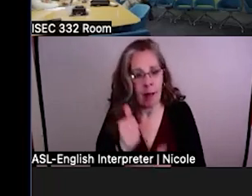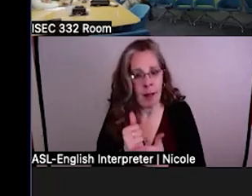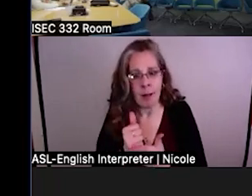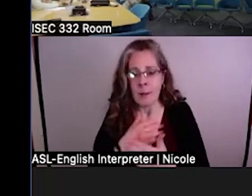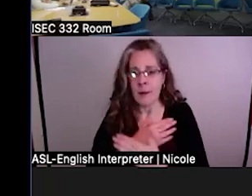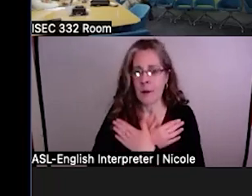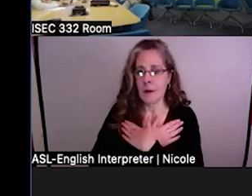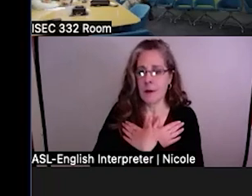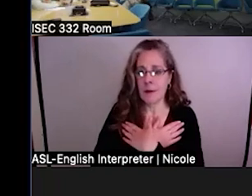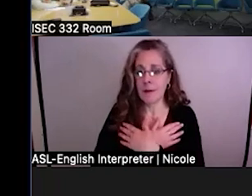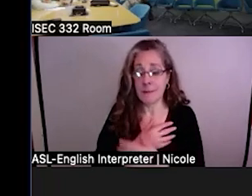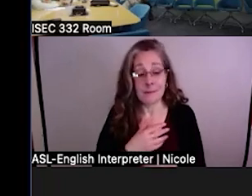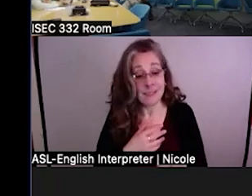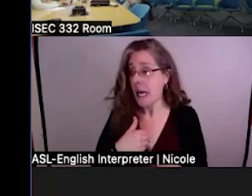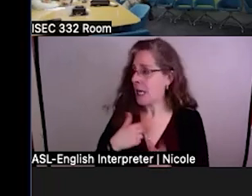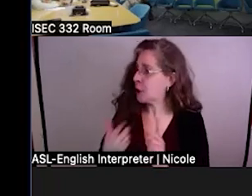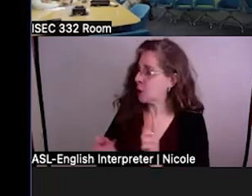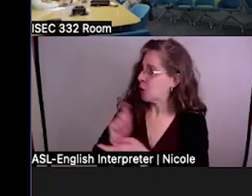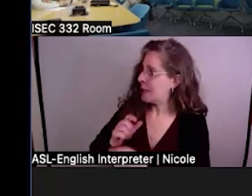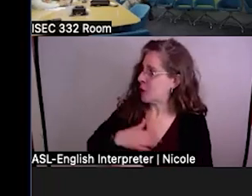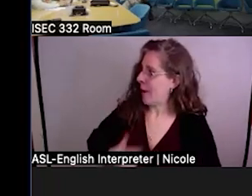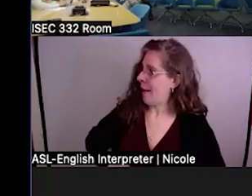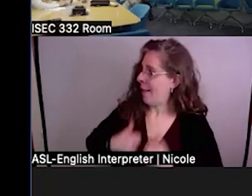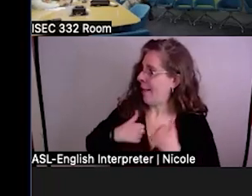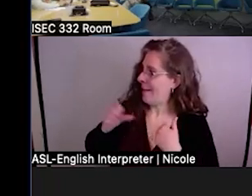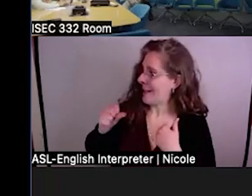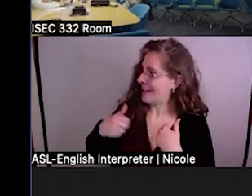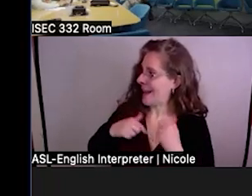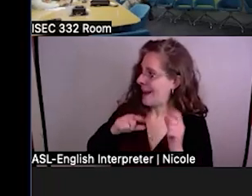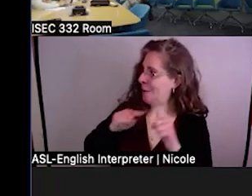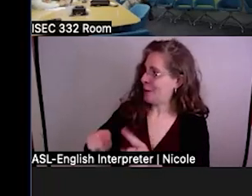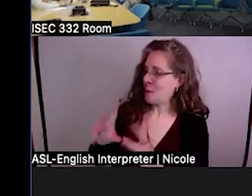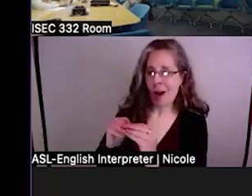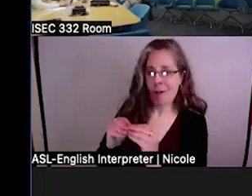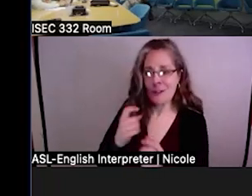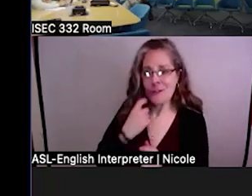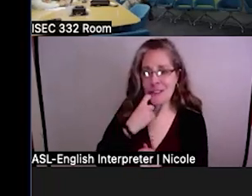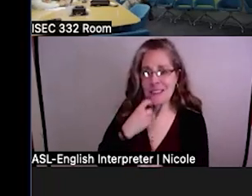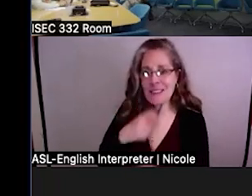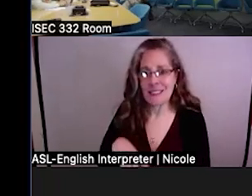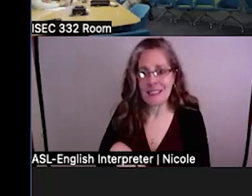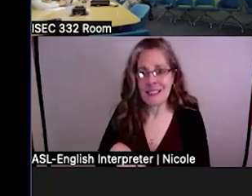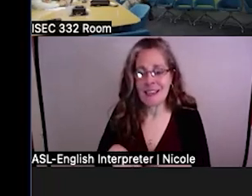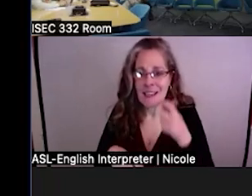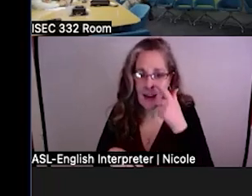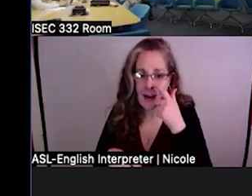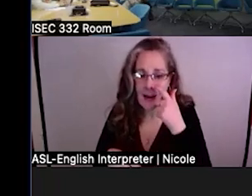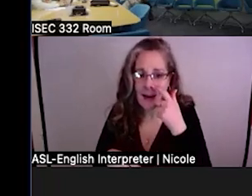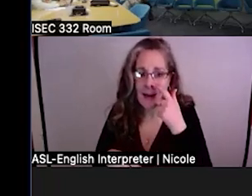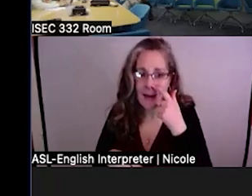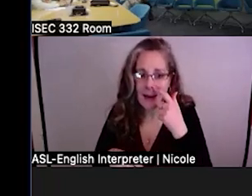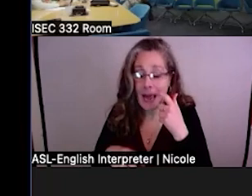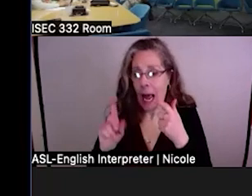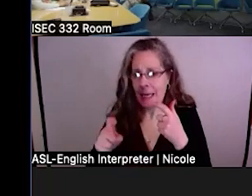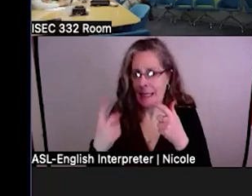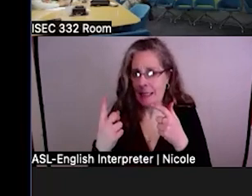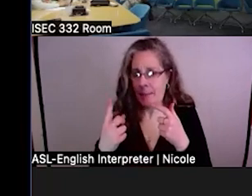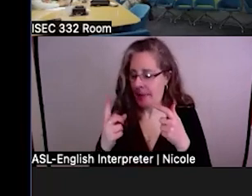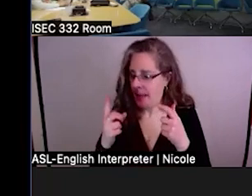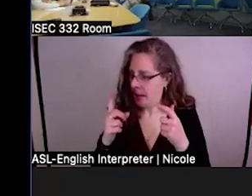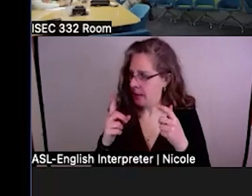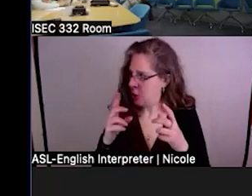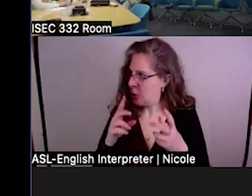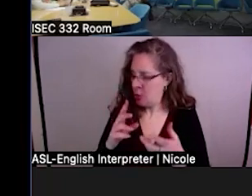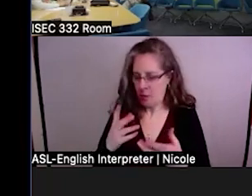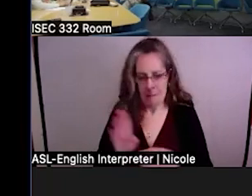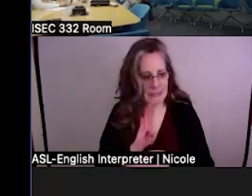my life. I went to a conference recently, Yeah, and I think partly maybe because I can't see, or I don't know, like I need something to focus, like Yeah. keep my hands